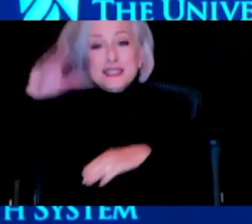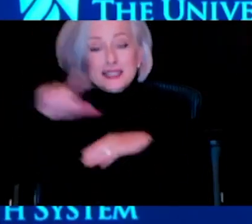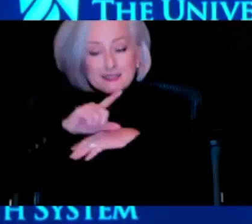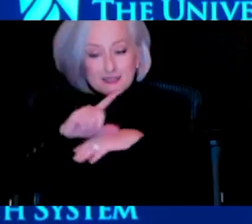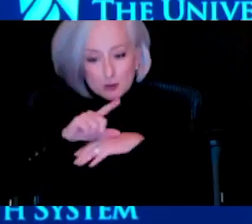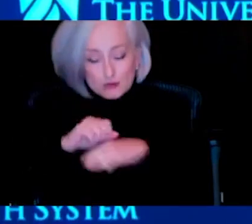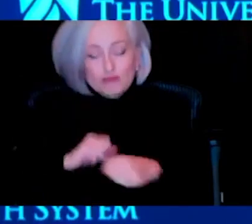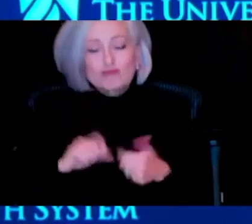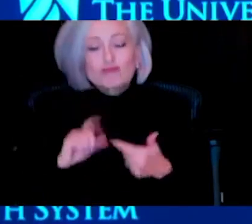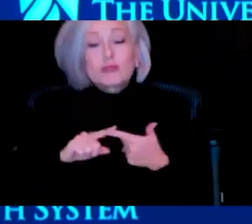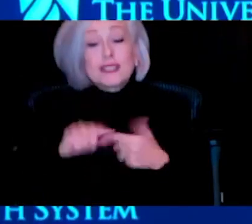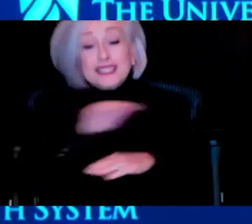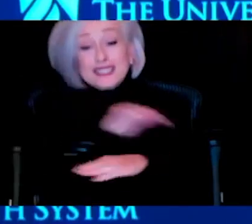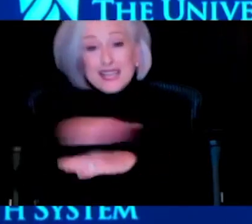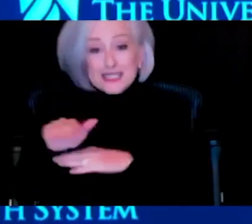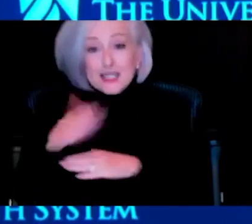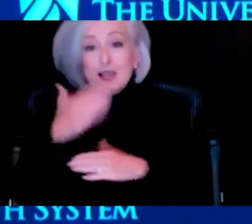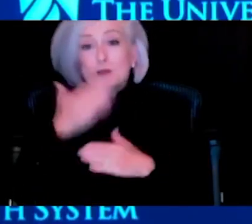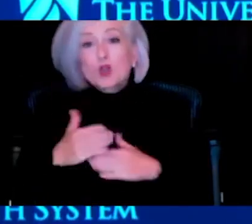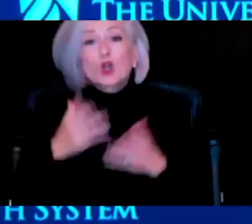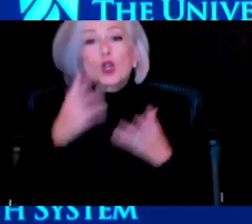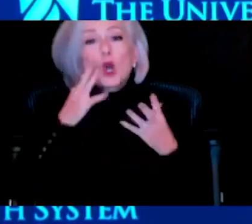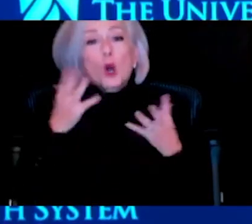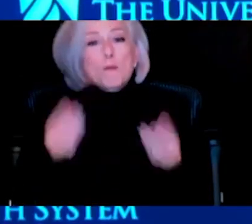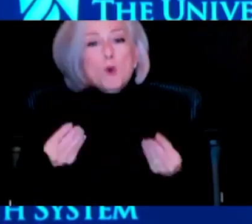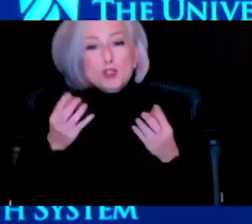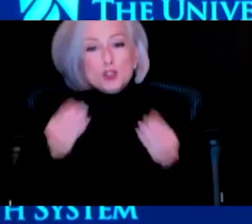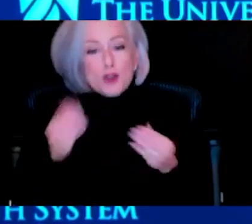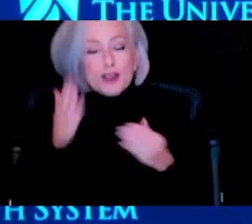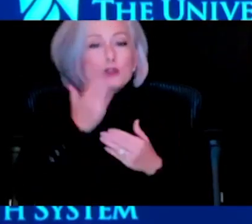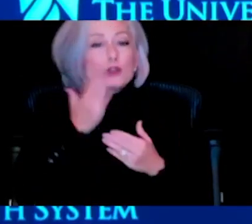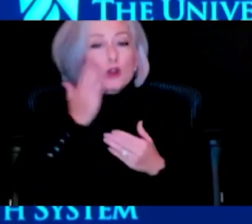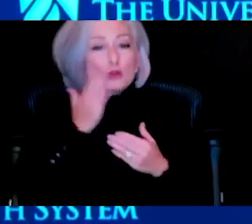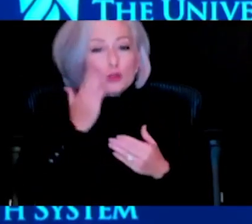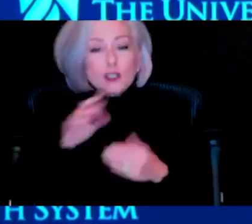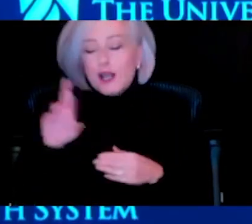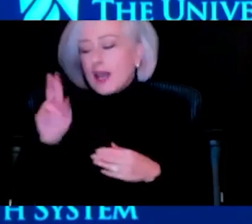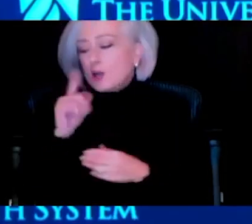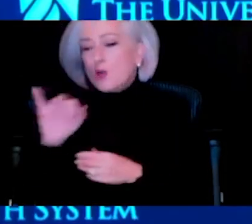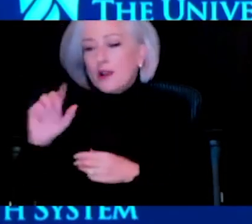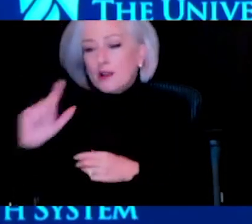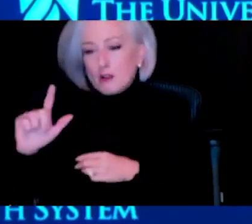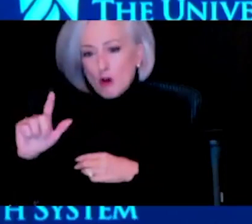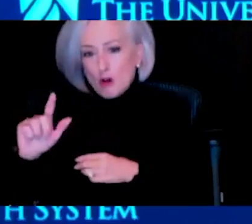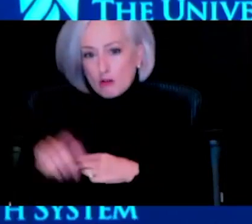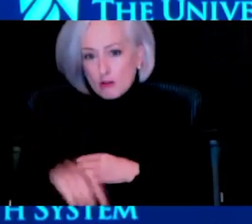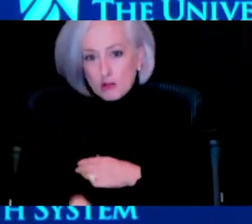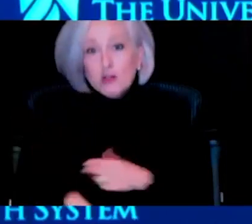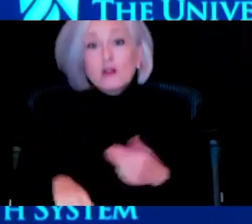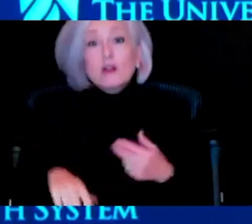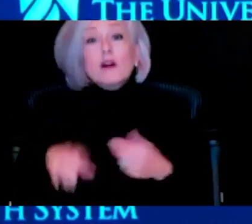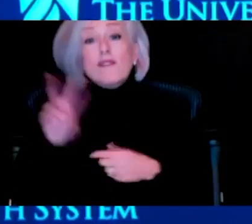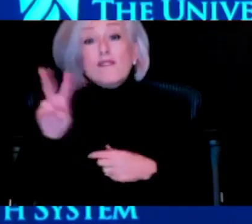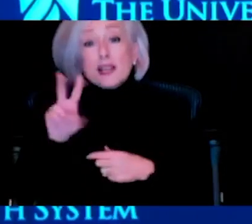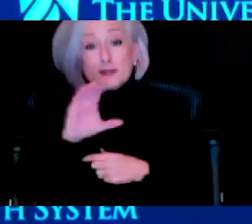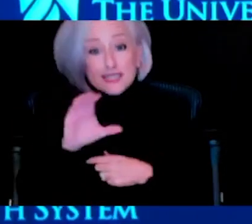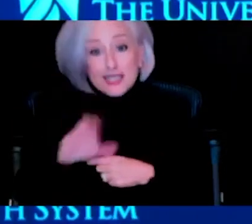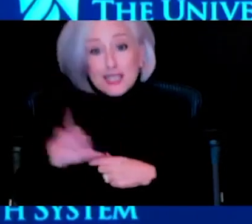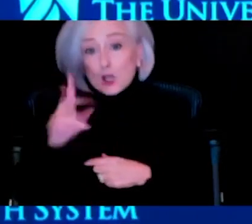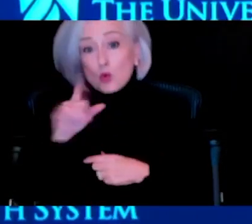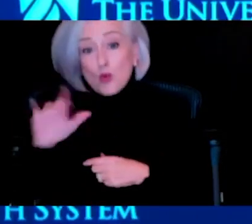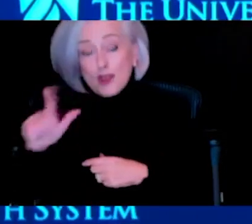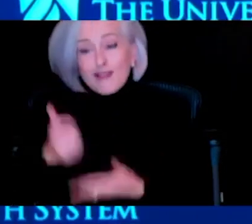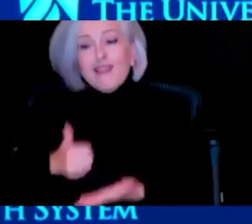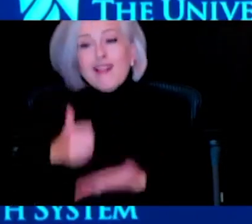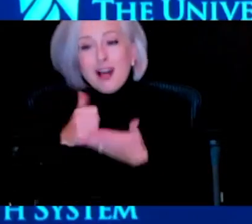moisturizer and a retinol. Retinol and vitamin C serums are actually proven to boost collagen production, reduce